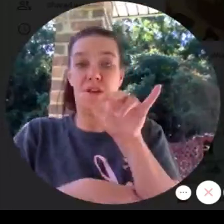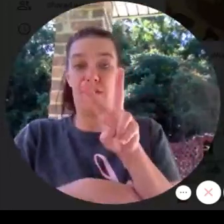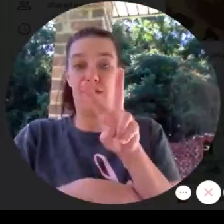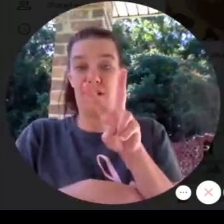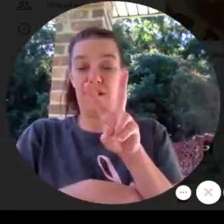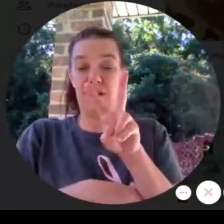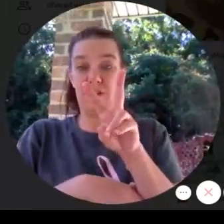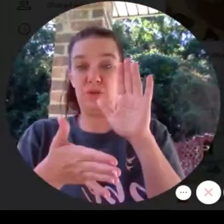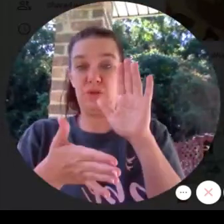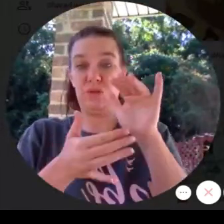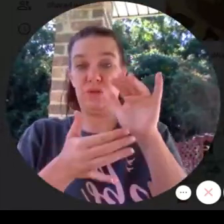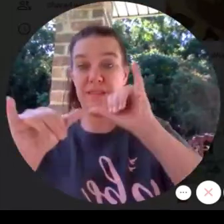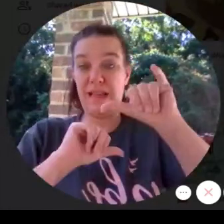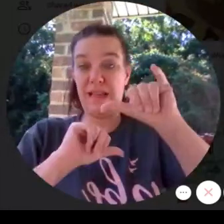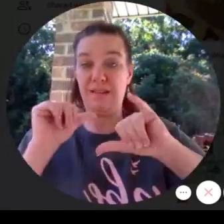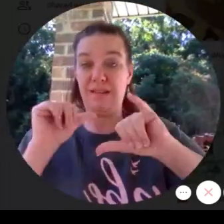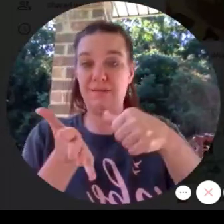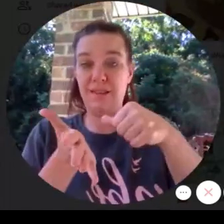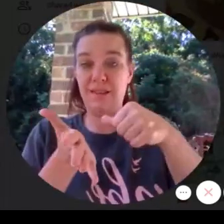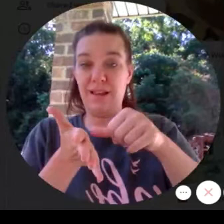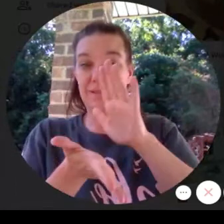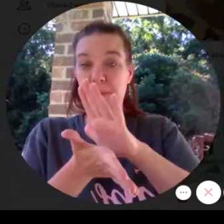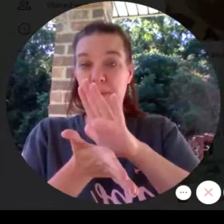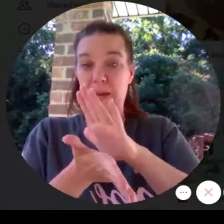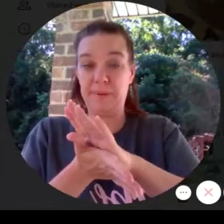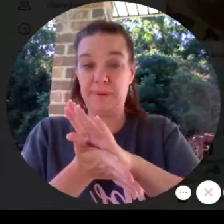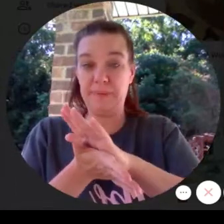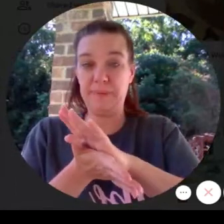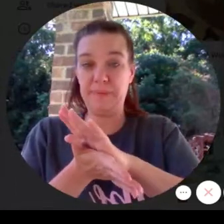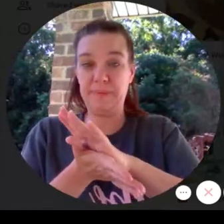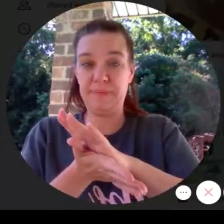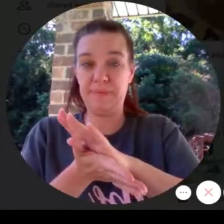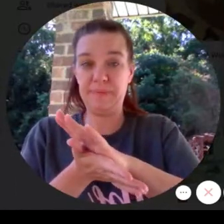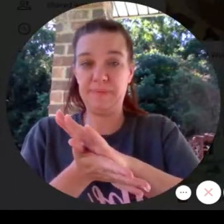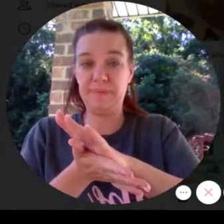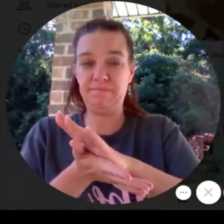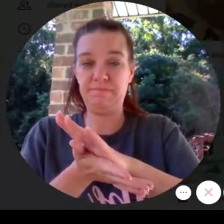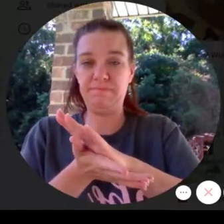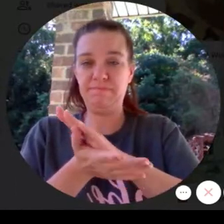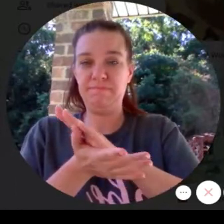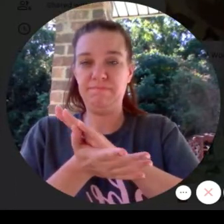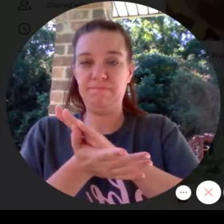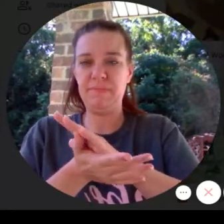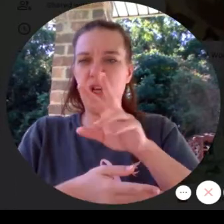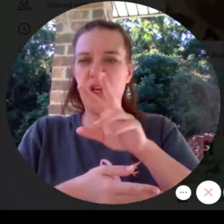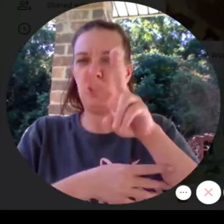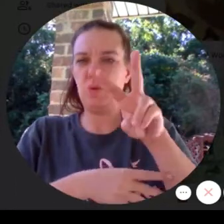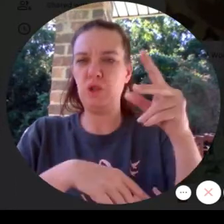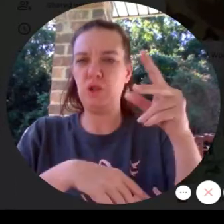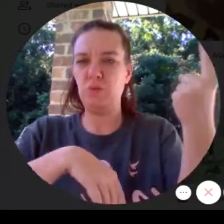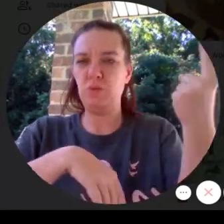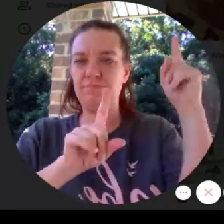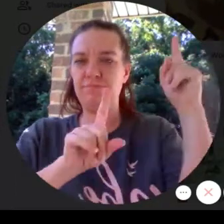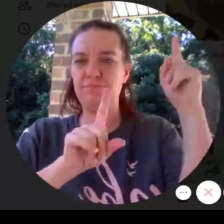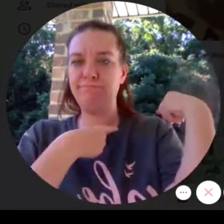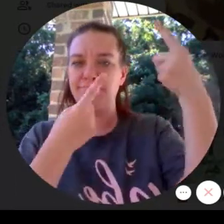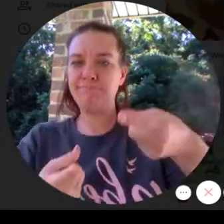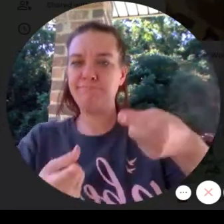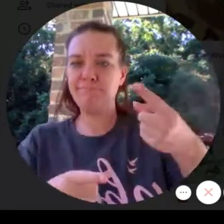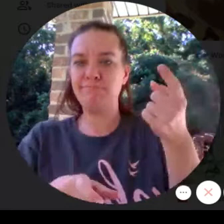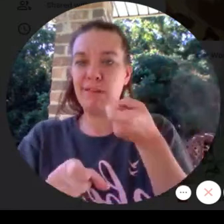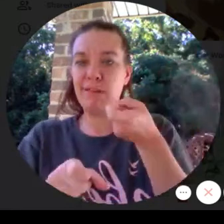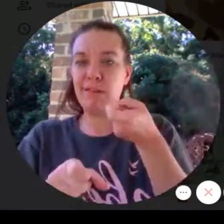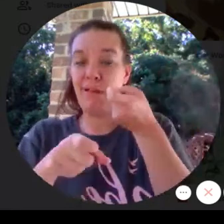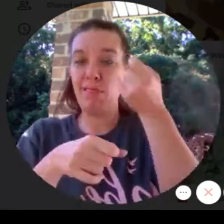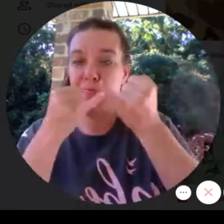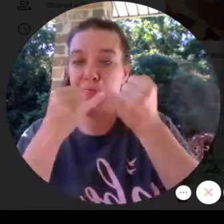Yanni Valley Science and Letters Academy. It has been 22 school days since our last